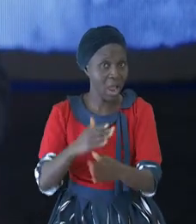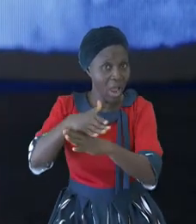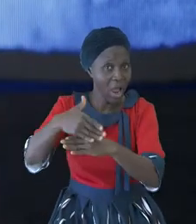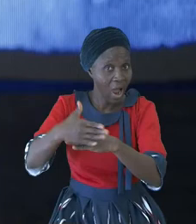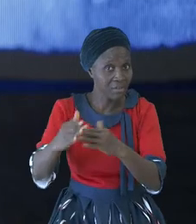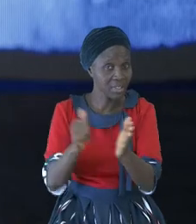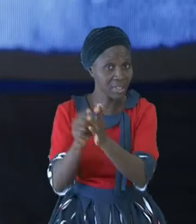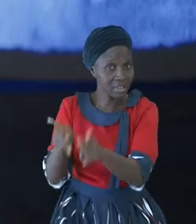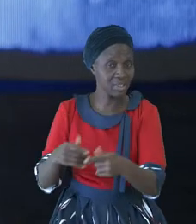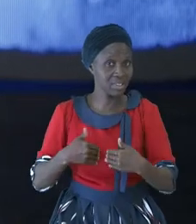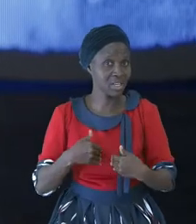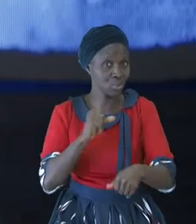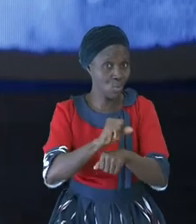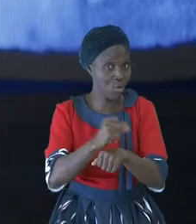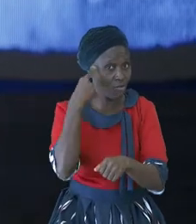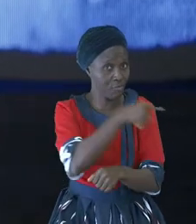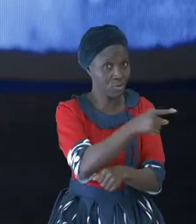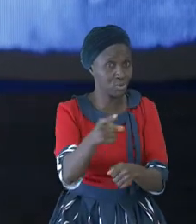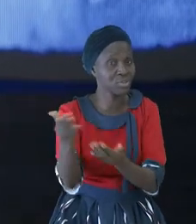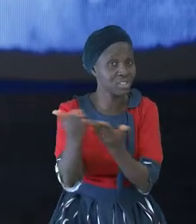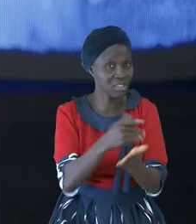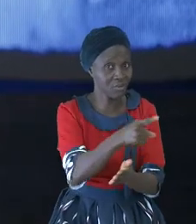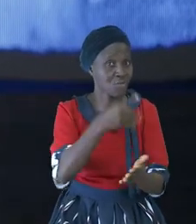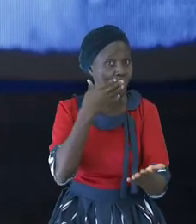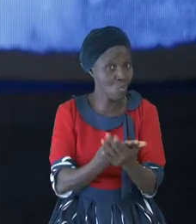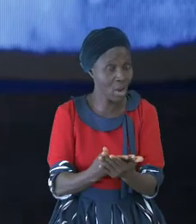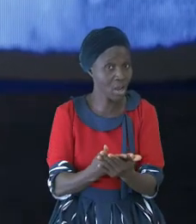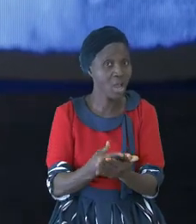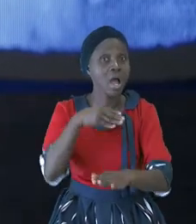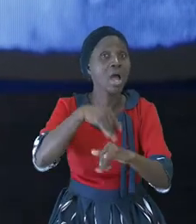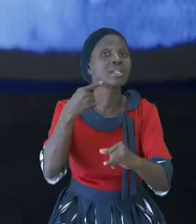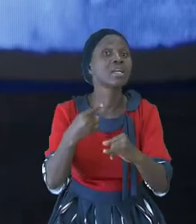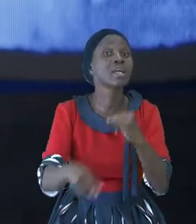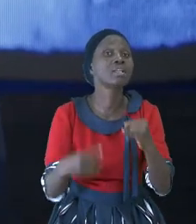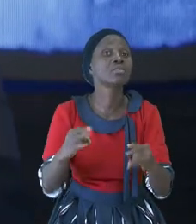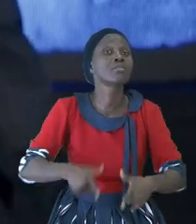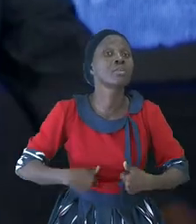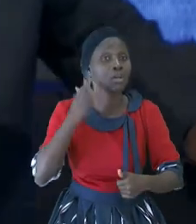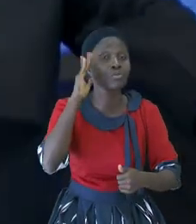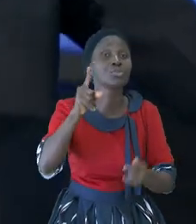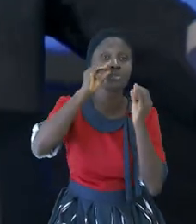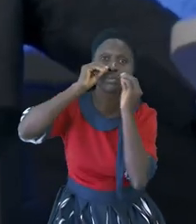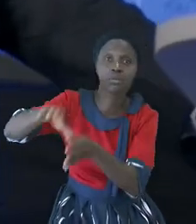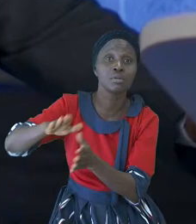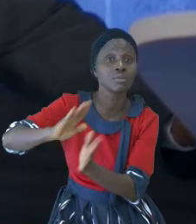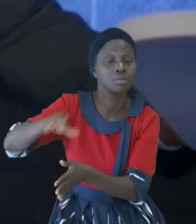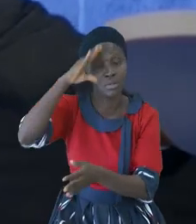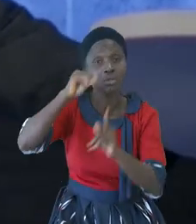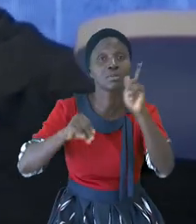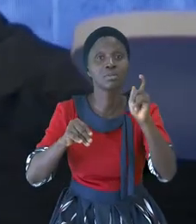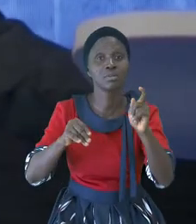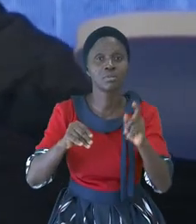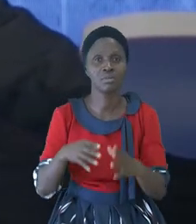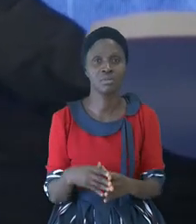served himself, at the end of life, will you abandon him? If ye being